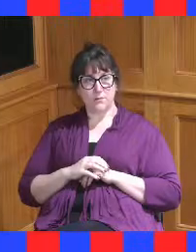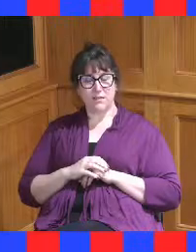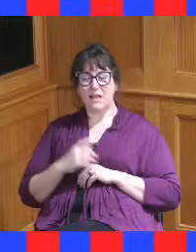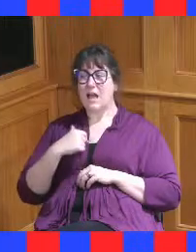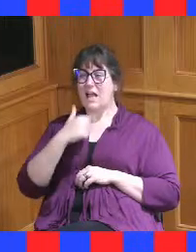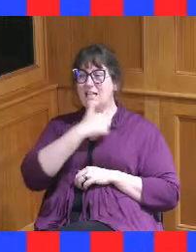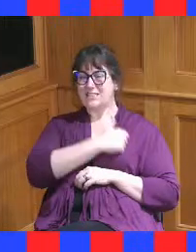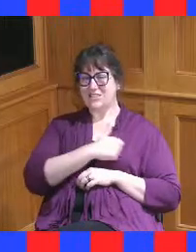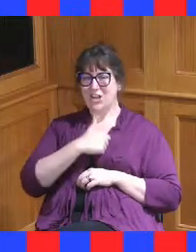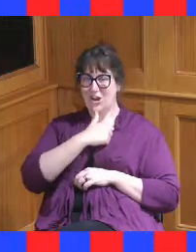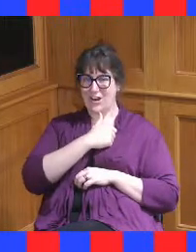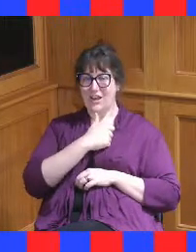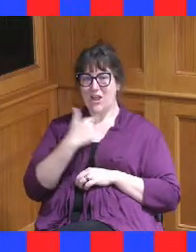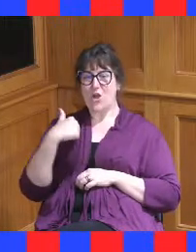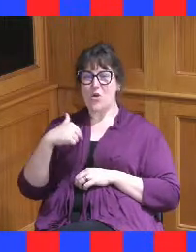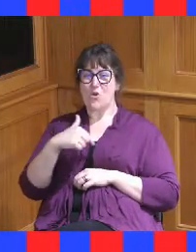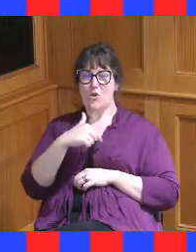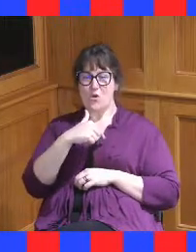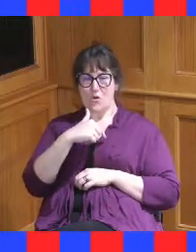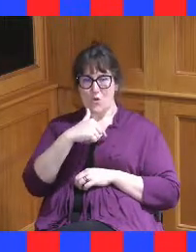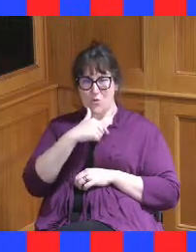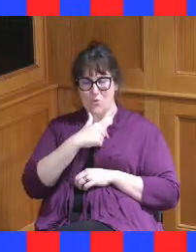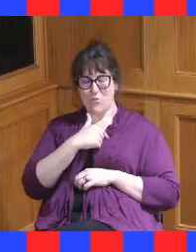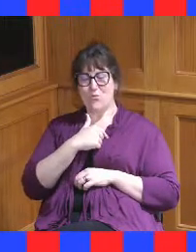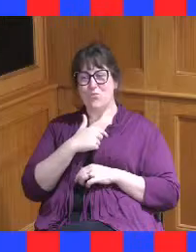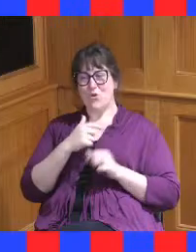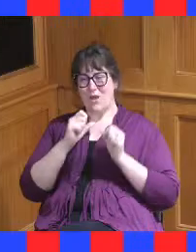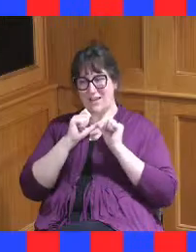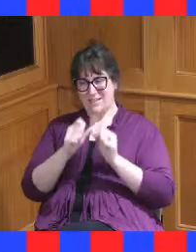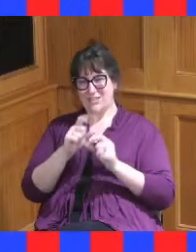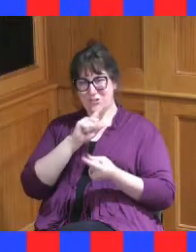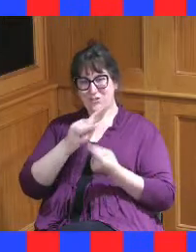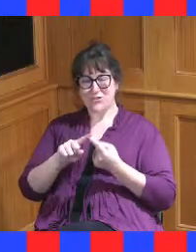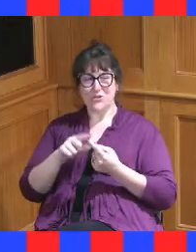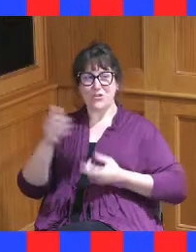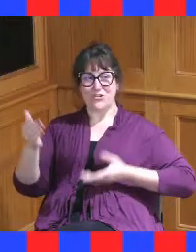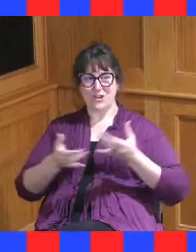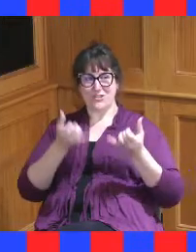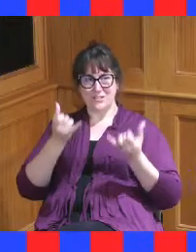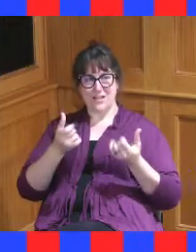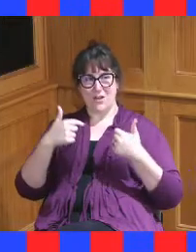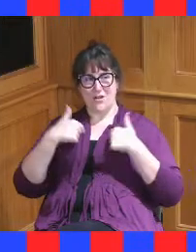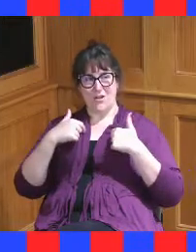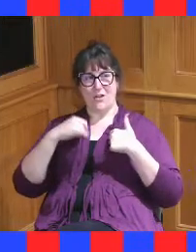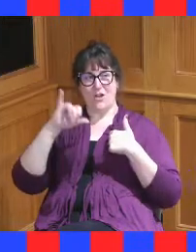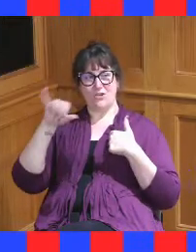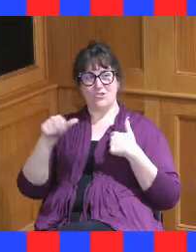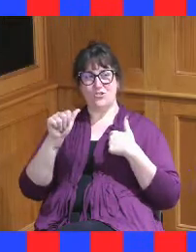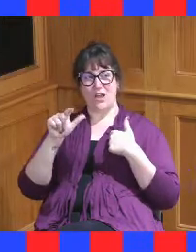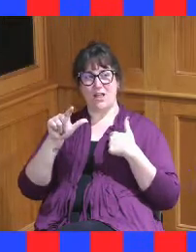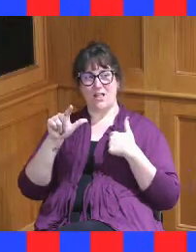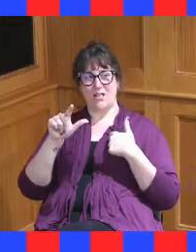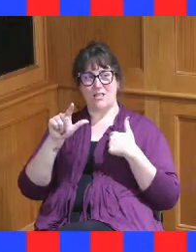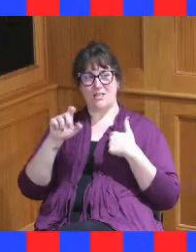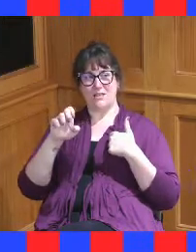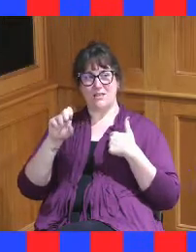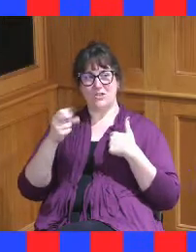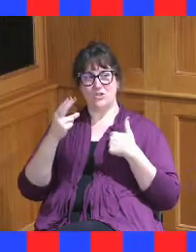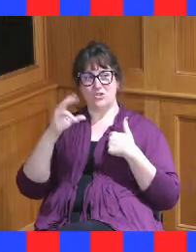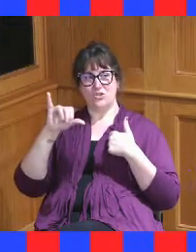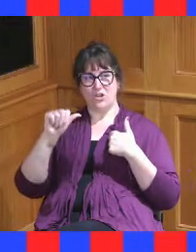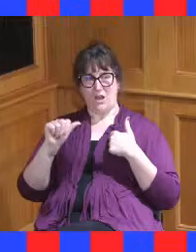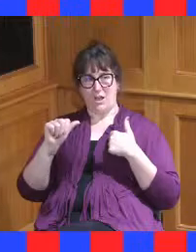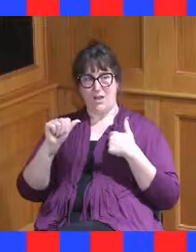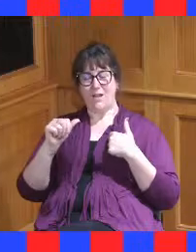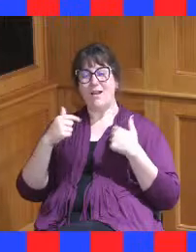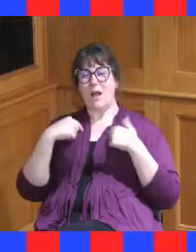Sorry, our slide. We're going to go ahead and move into introductions now. So my name is Jaleisha. I am the coordinator of the Hamilton County Youth Advisory Board.